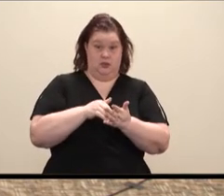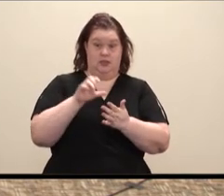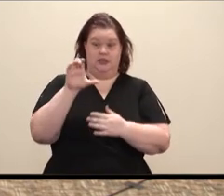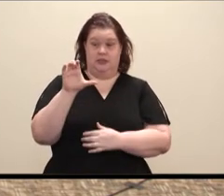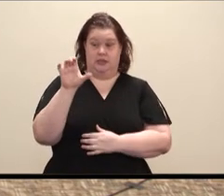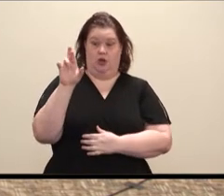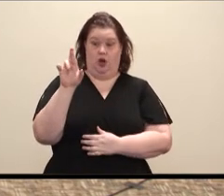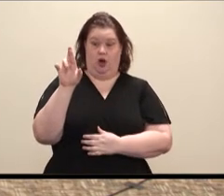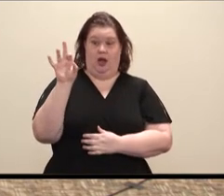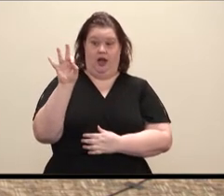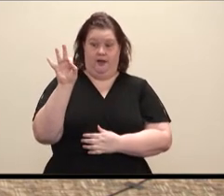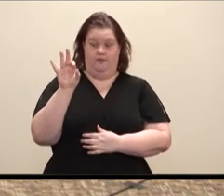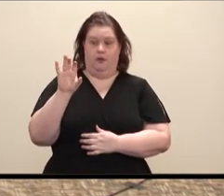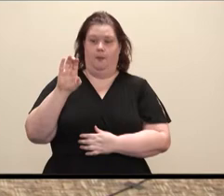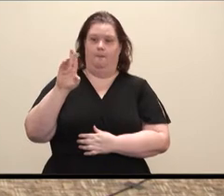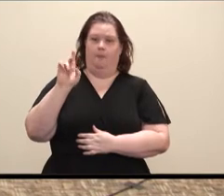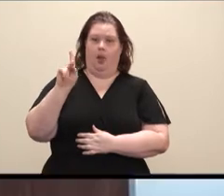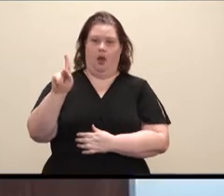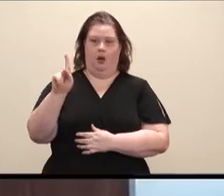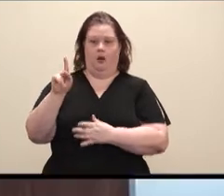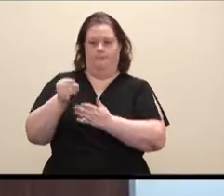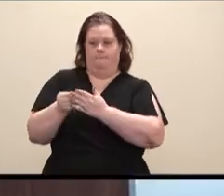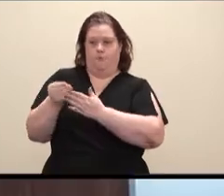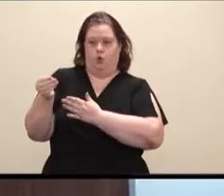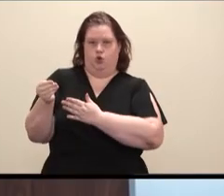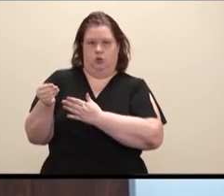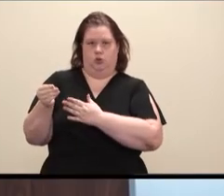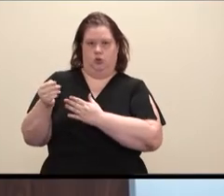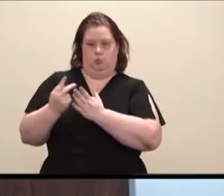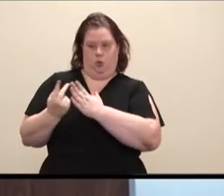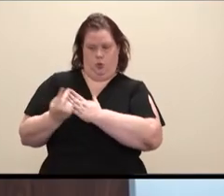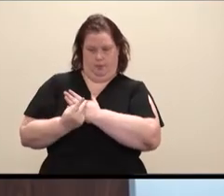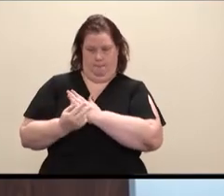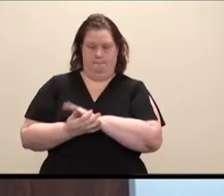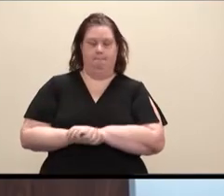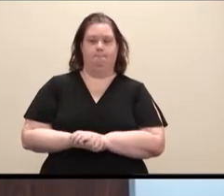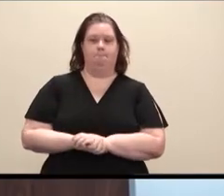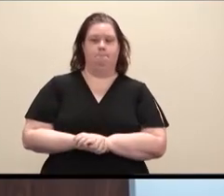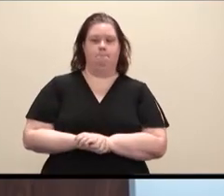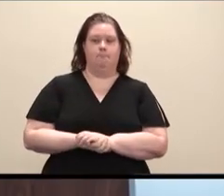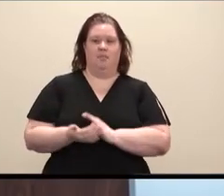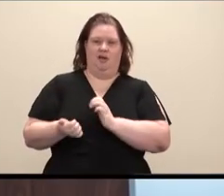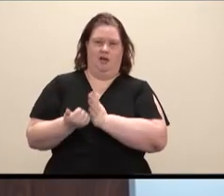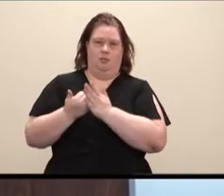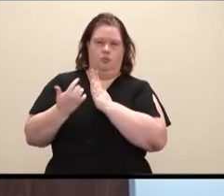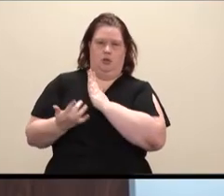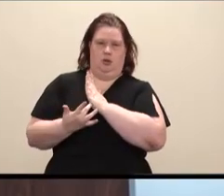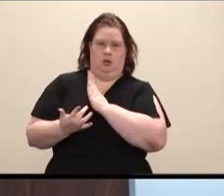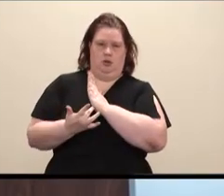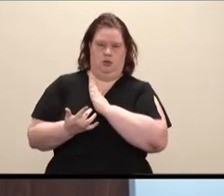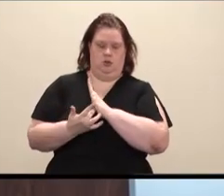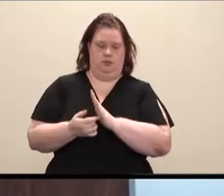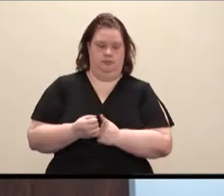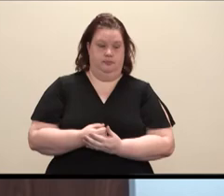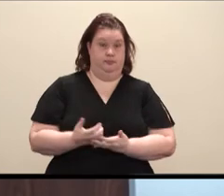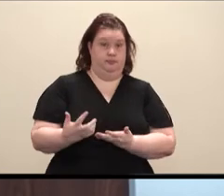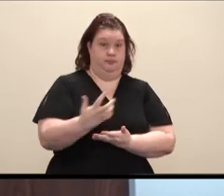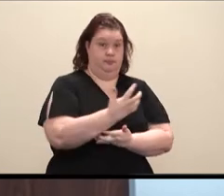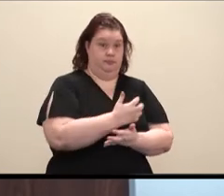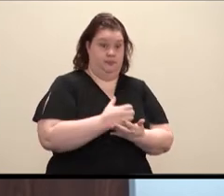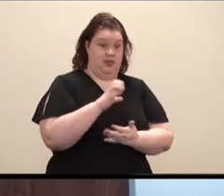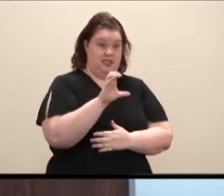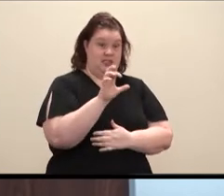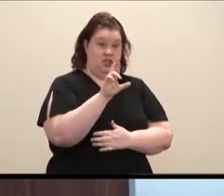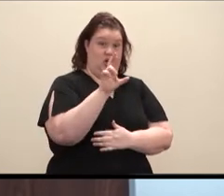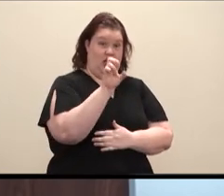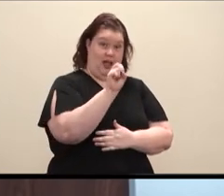purchase program, which helped with some of that technology. We collected about $300,000 in